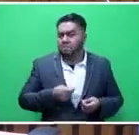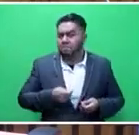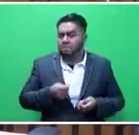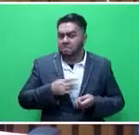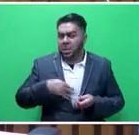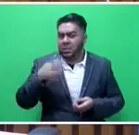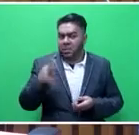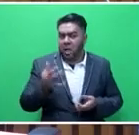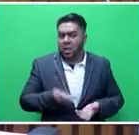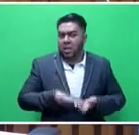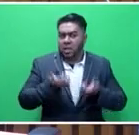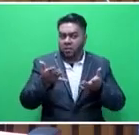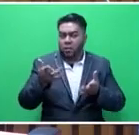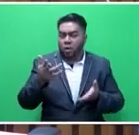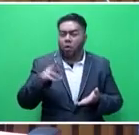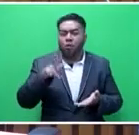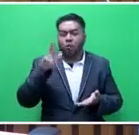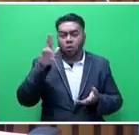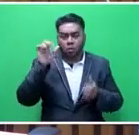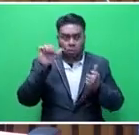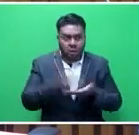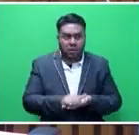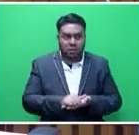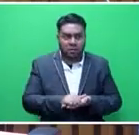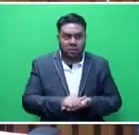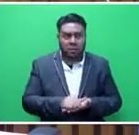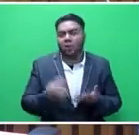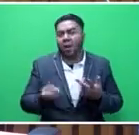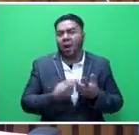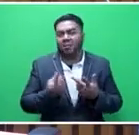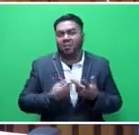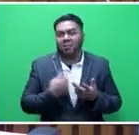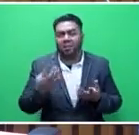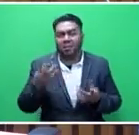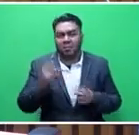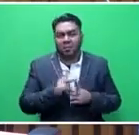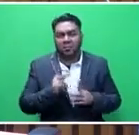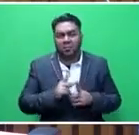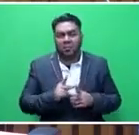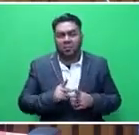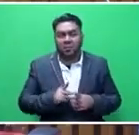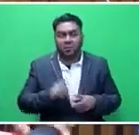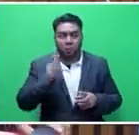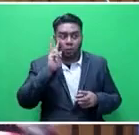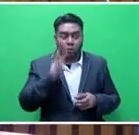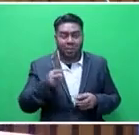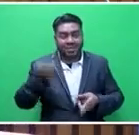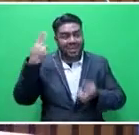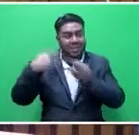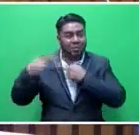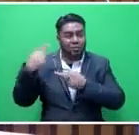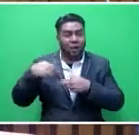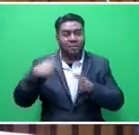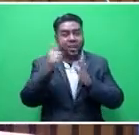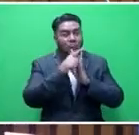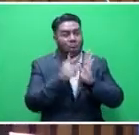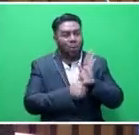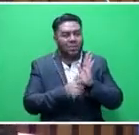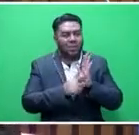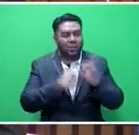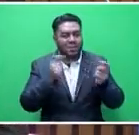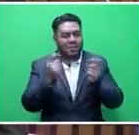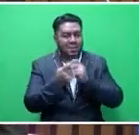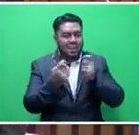the right to exempt people for other reasons? Well, actually, if they look at the history of the laws that we've been amending,